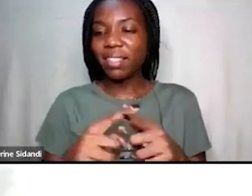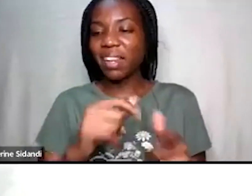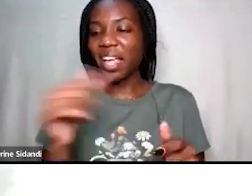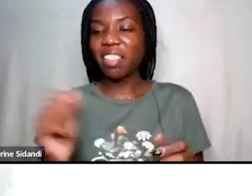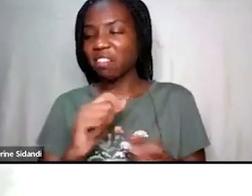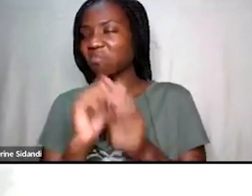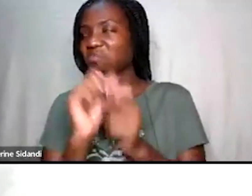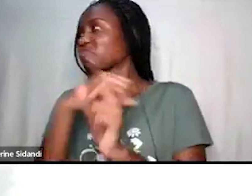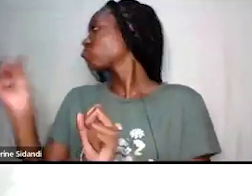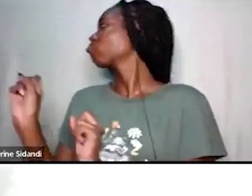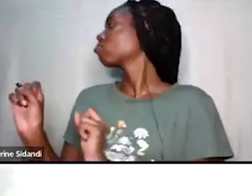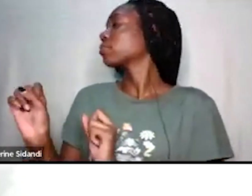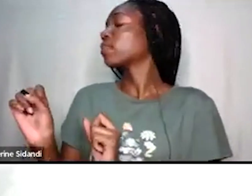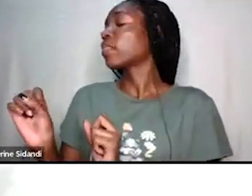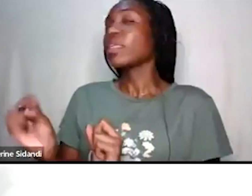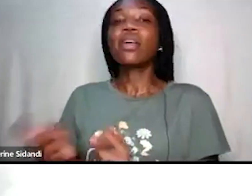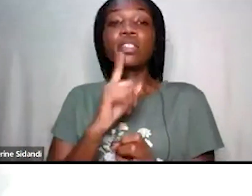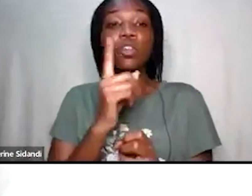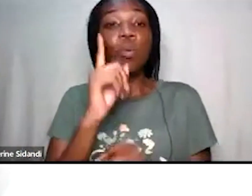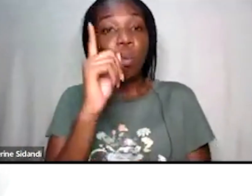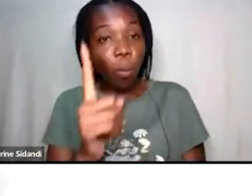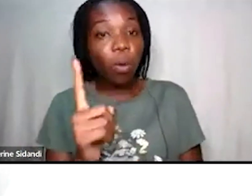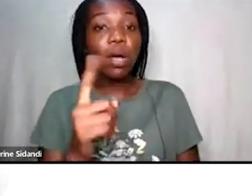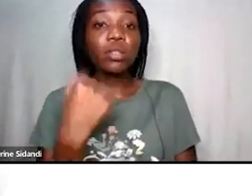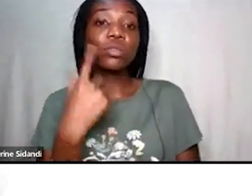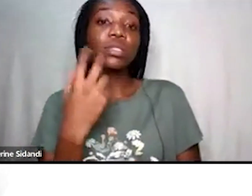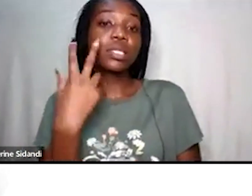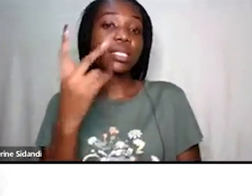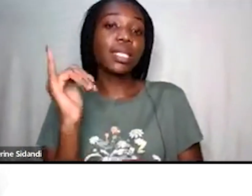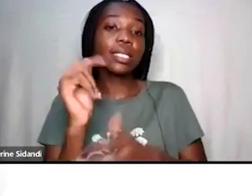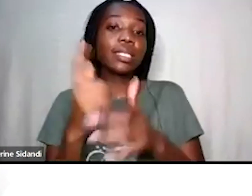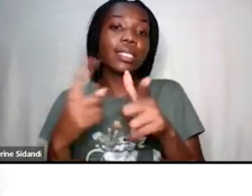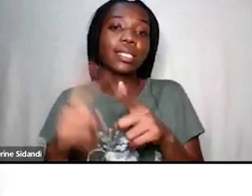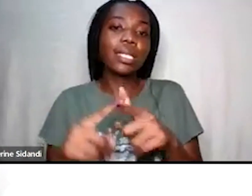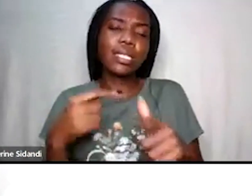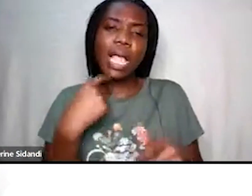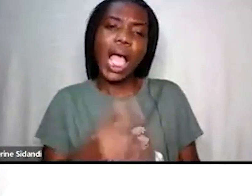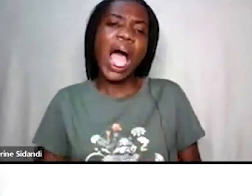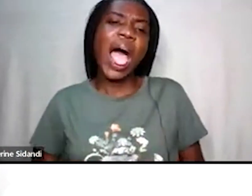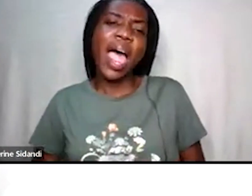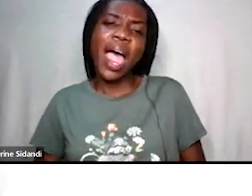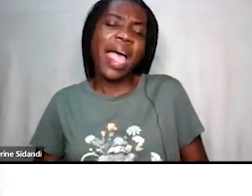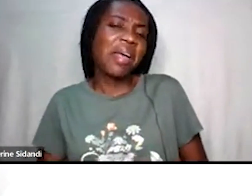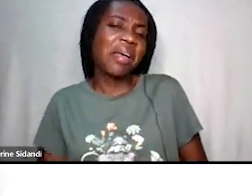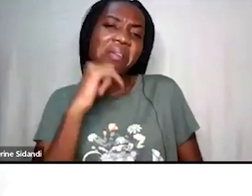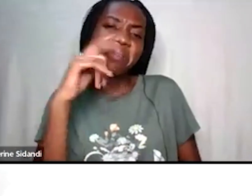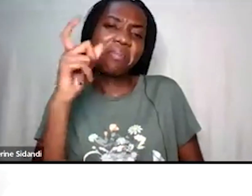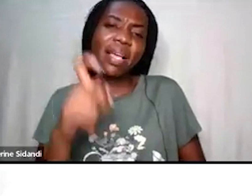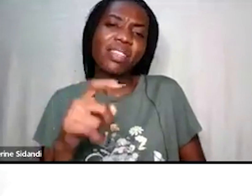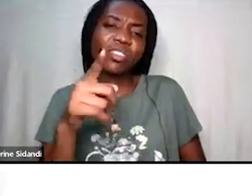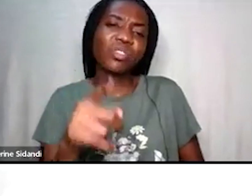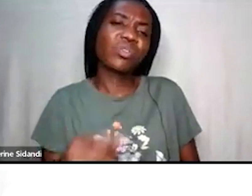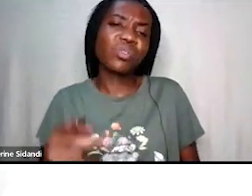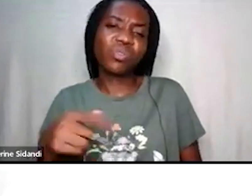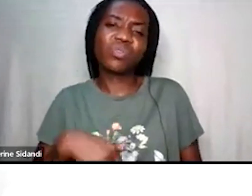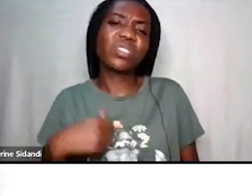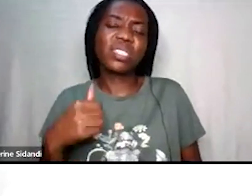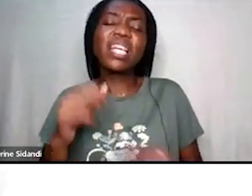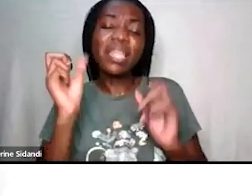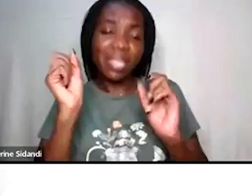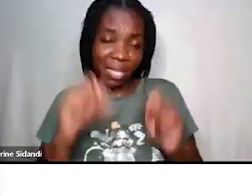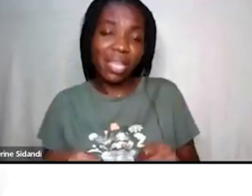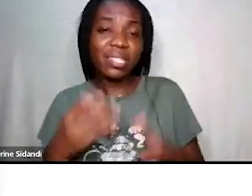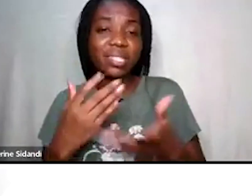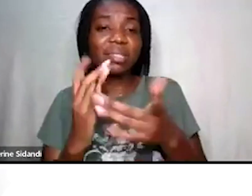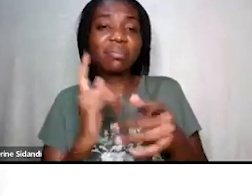away. Then one of them who saw that came and told me, Sarah, you don't have to feel like you are, of course they are rejecting you, but you know what? You paid